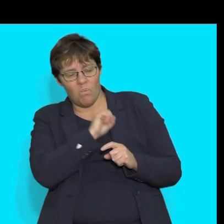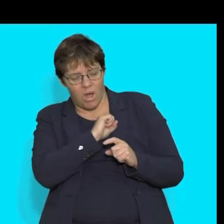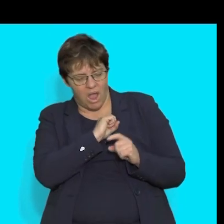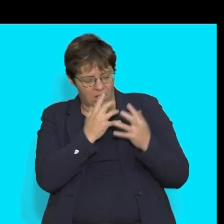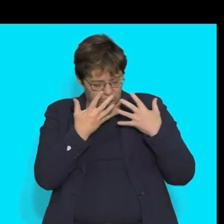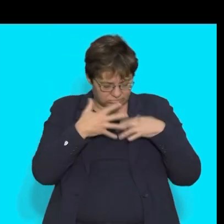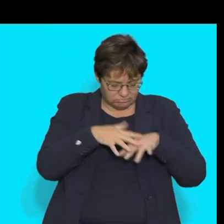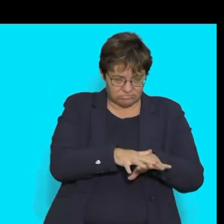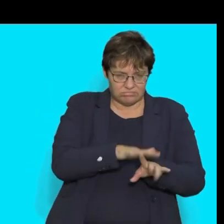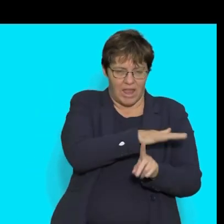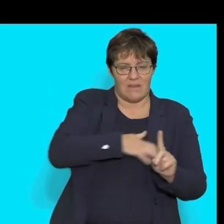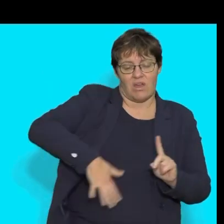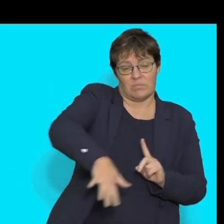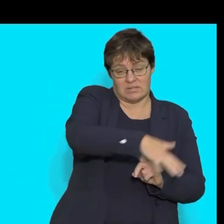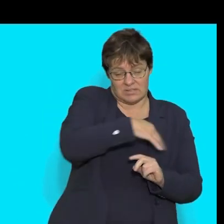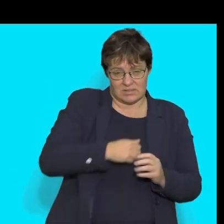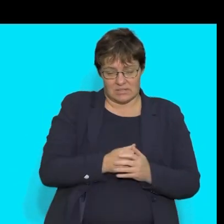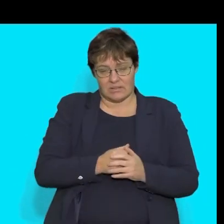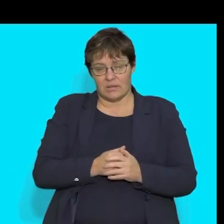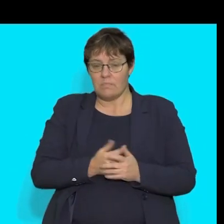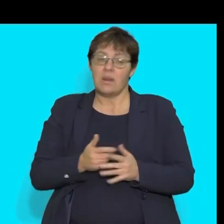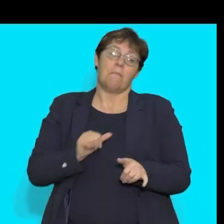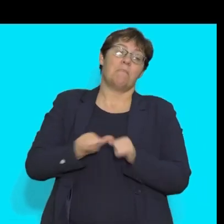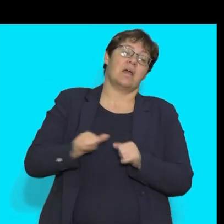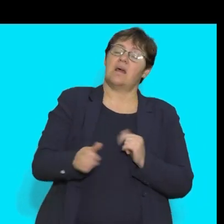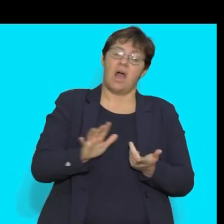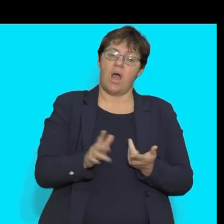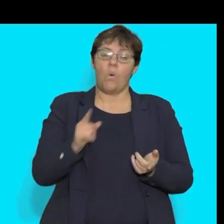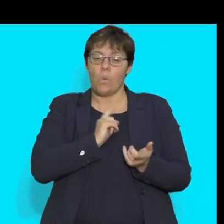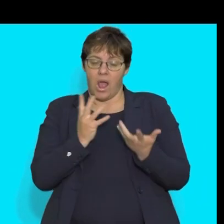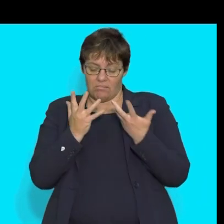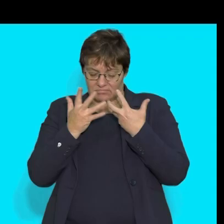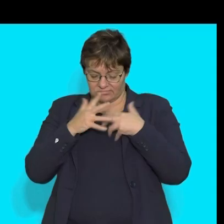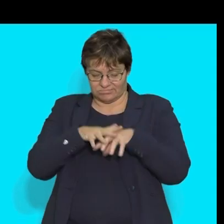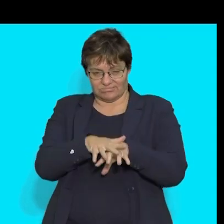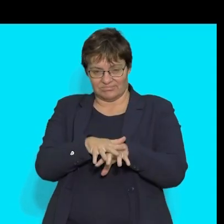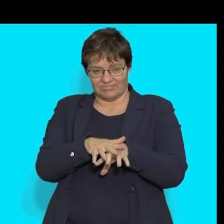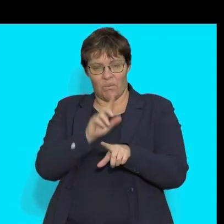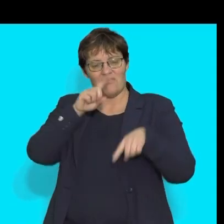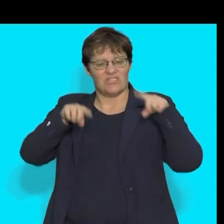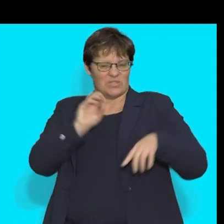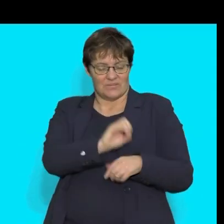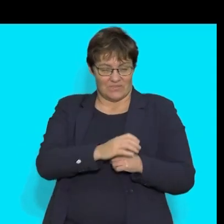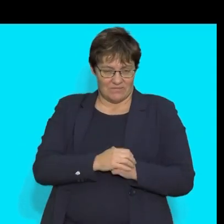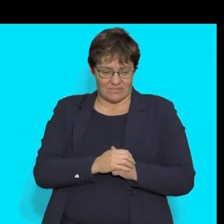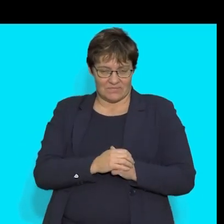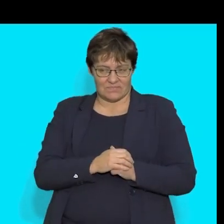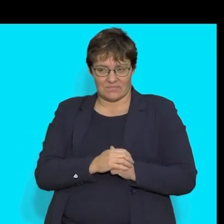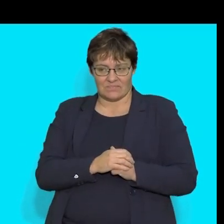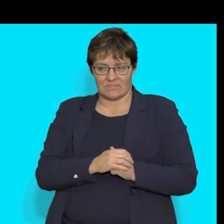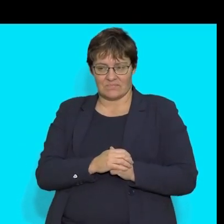blend in. So it's not that they have become better, it's purely because of a variation that they have. However,